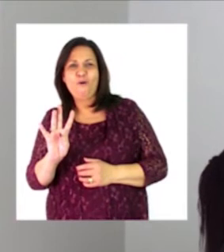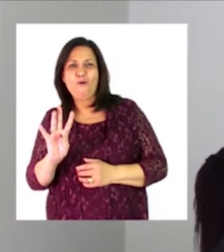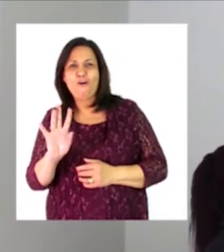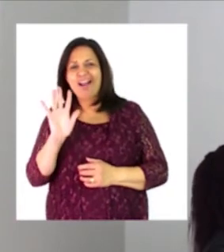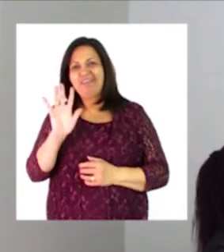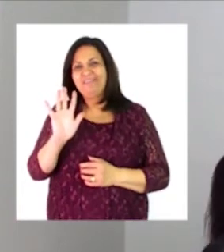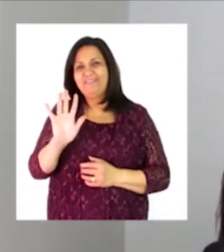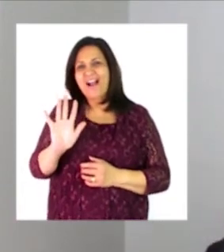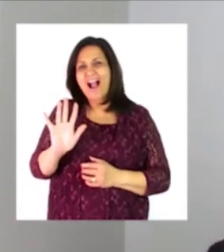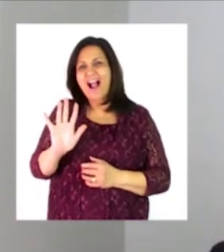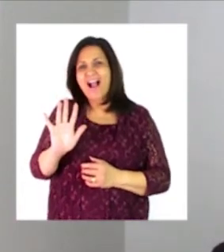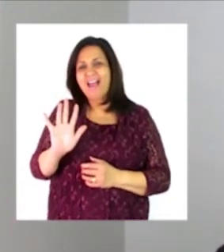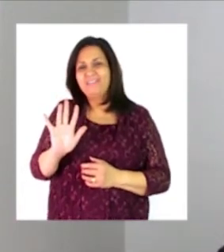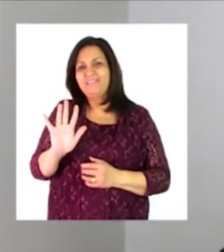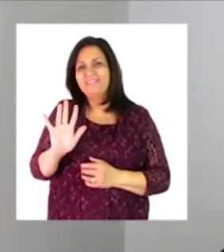4,